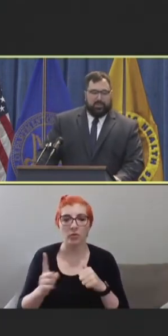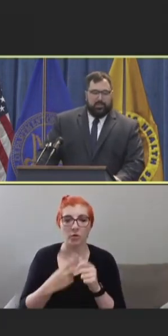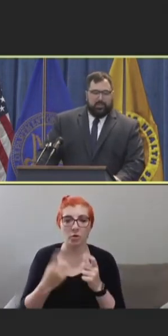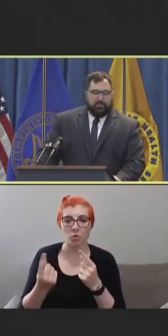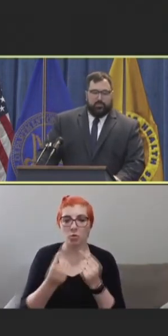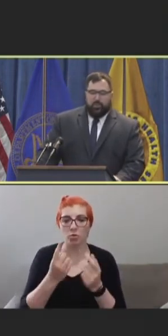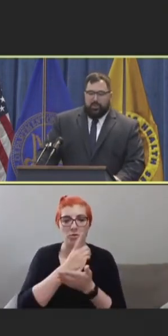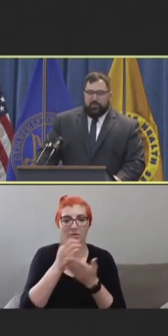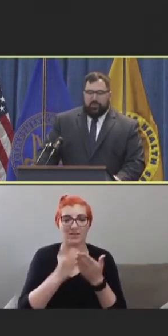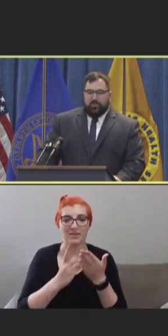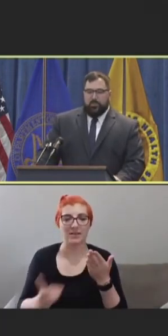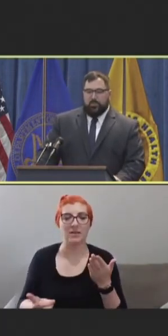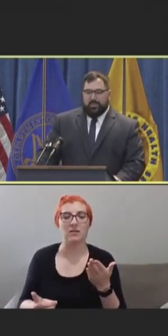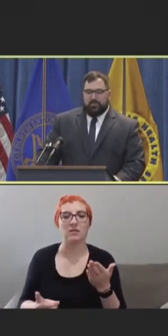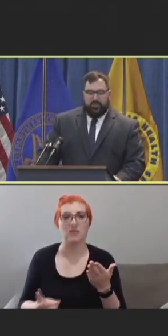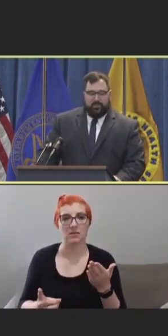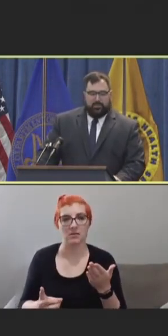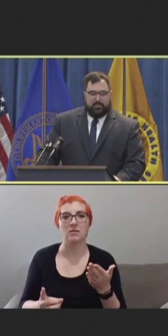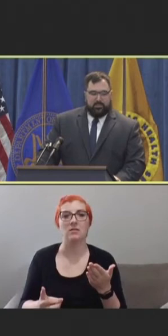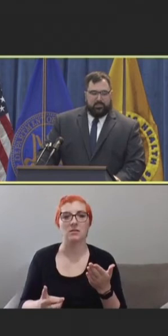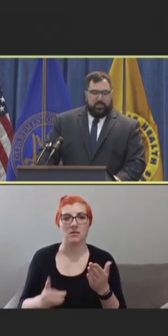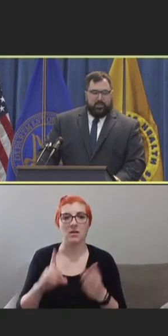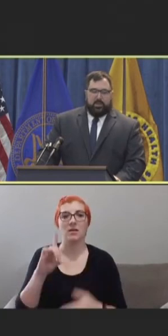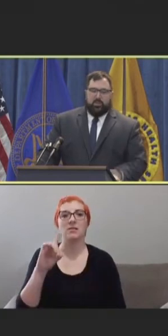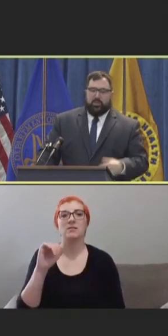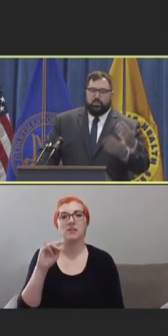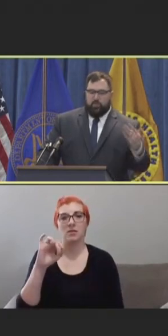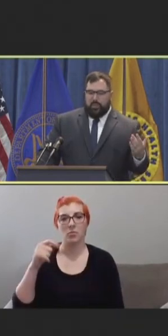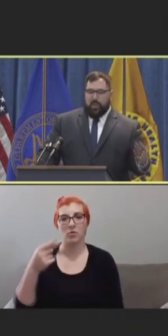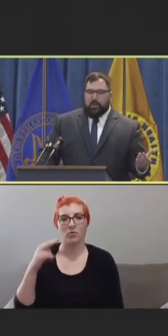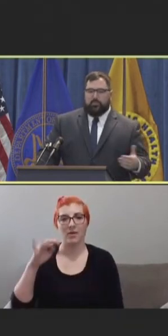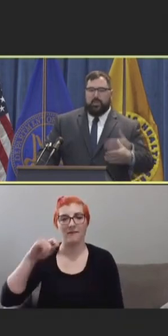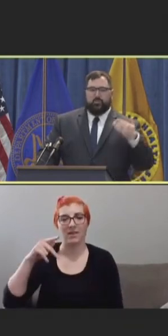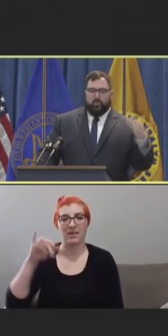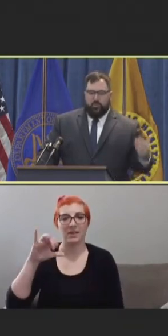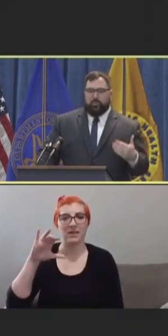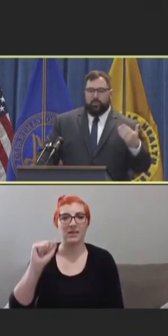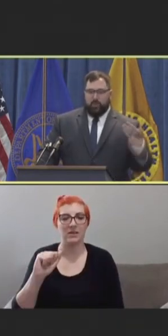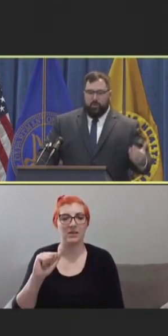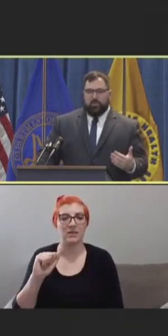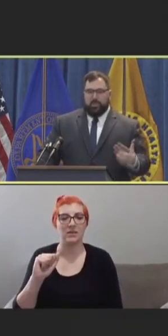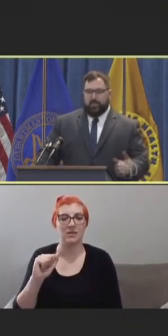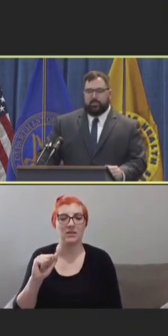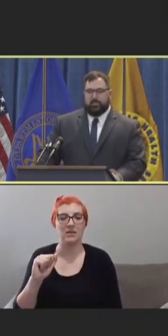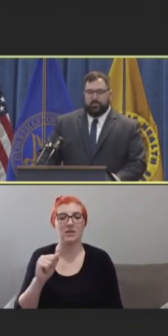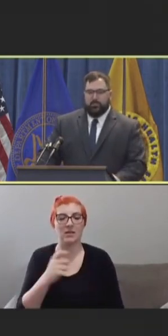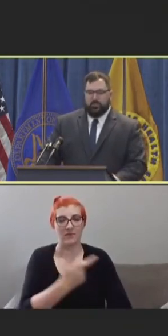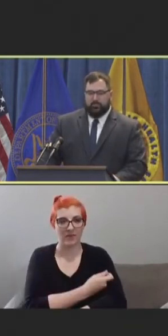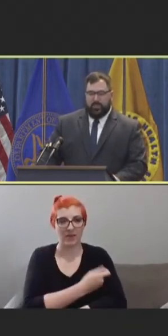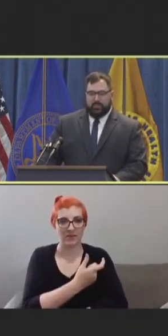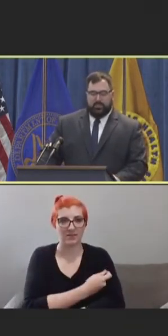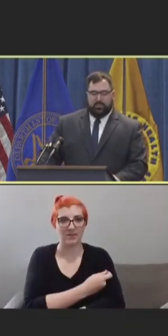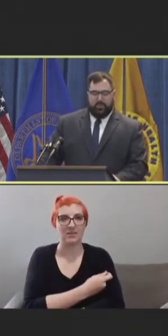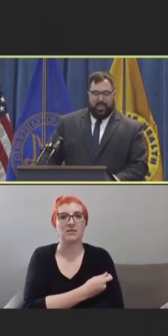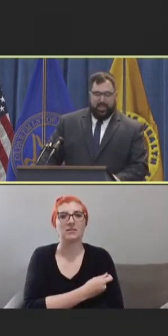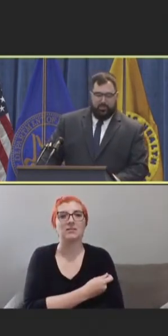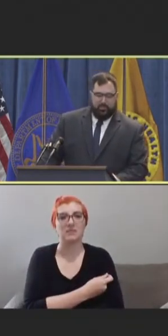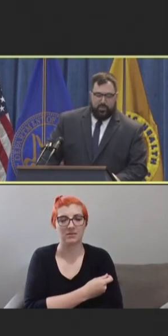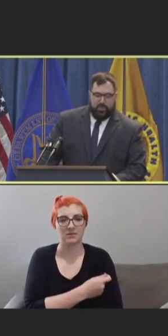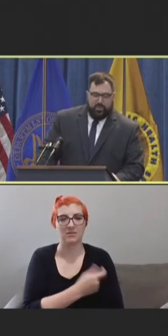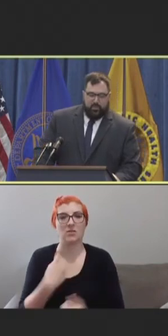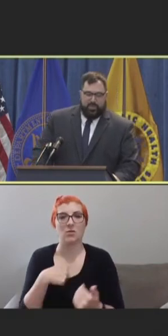design demographically based vaccines. We can do a lot of that with the currently licensed influenza vaccines that we